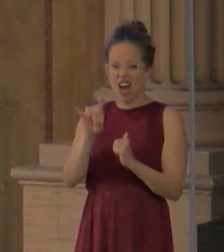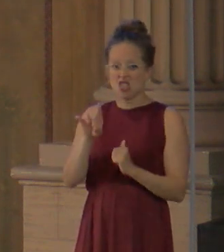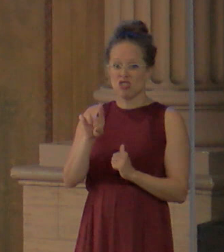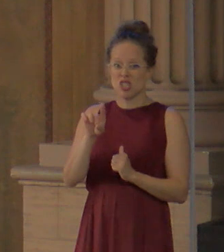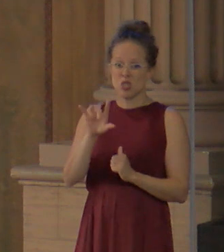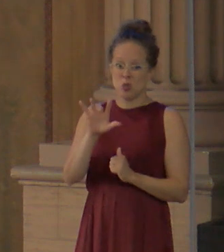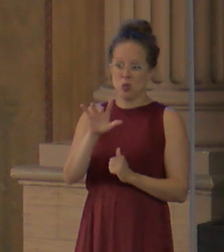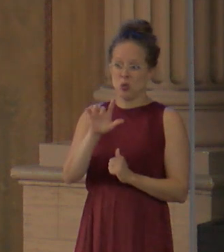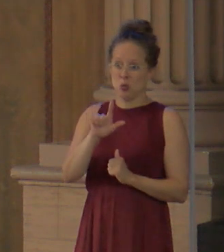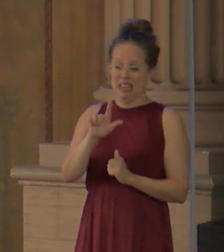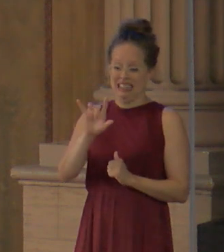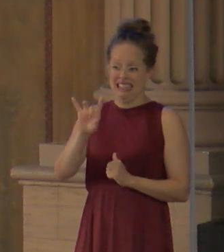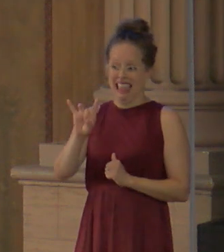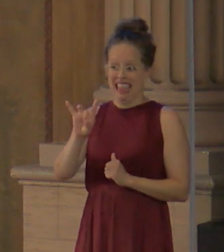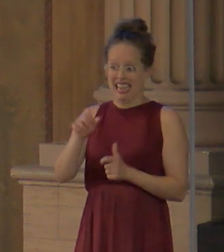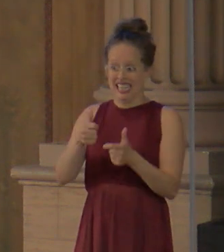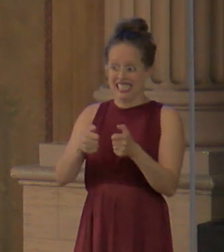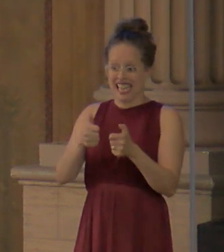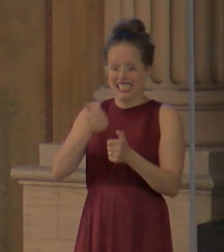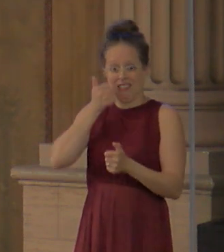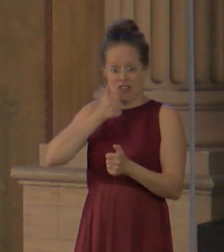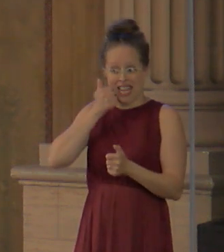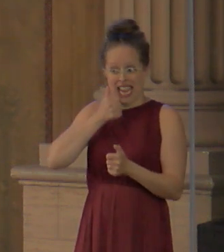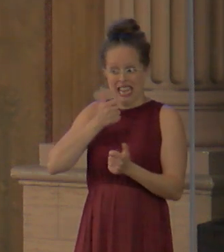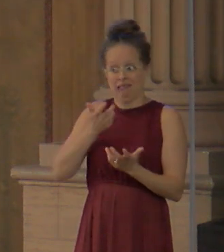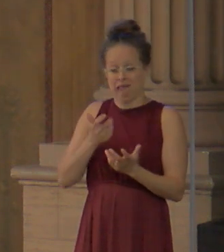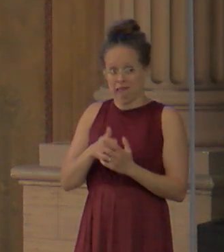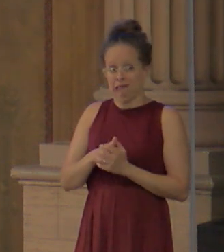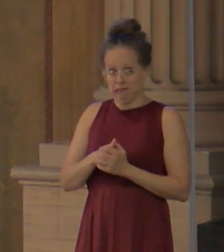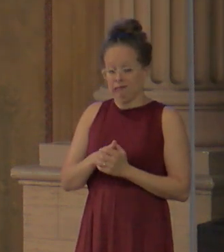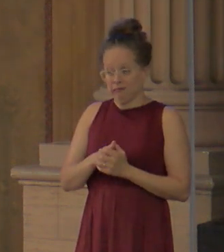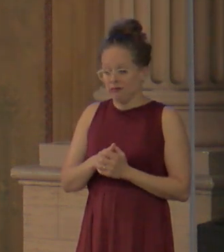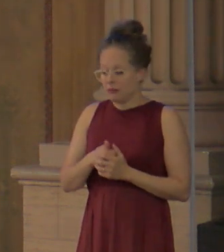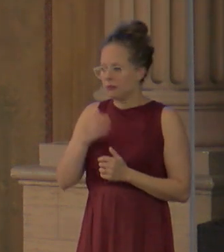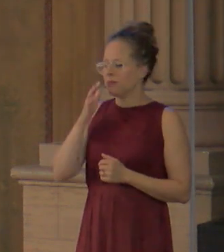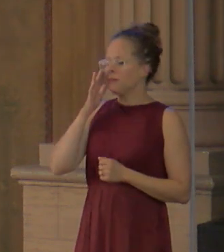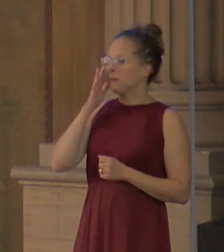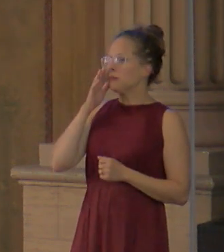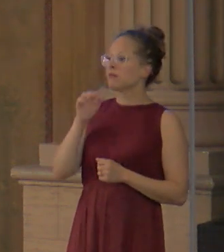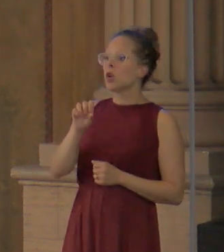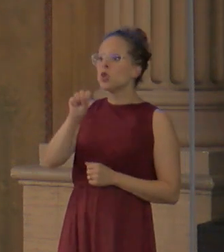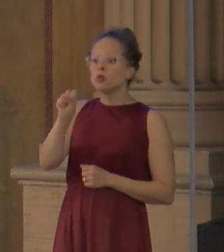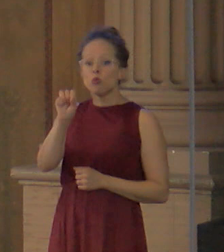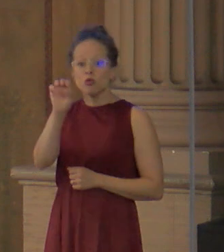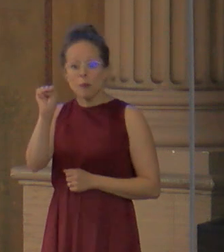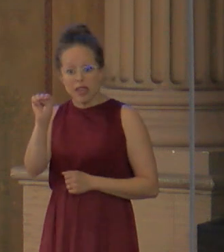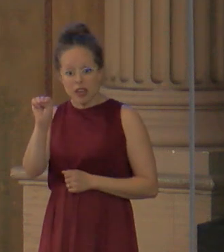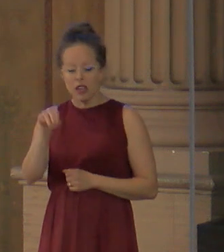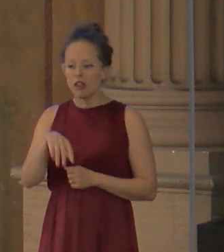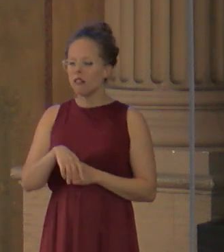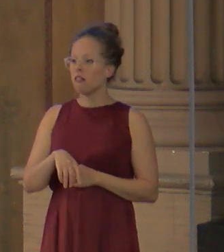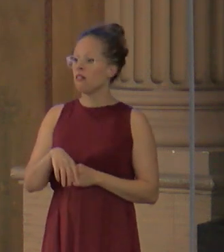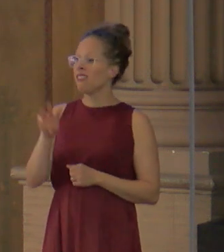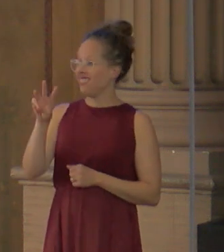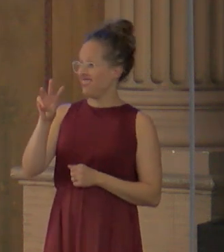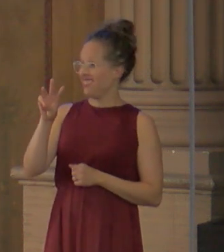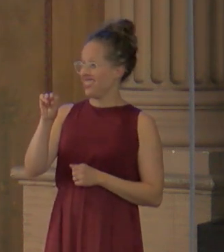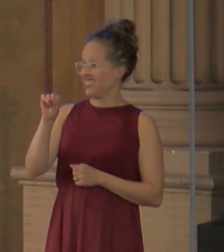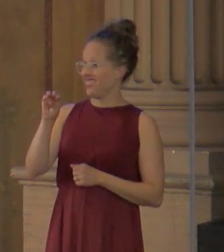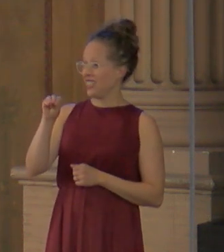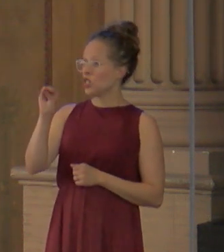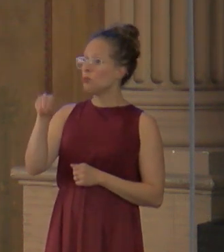day. That number goes down as the age bracket goes up, of course. As far as social media goes, 60% of the